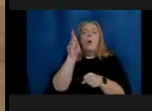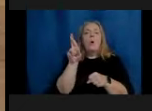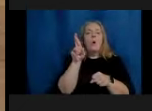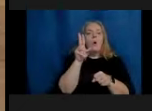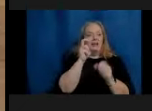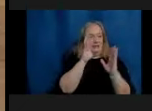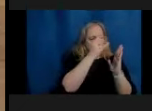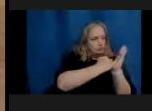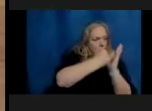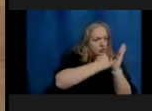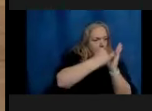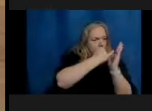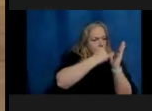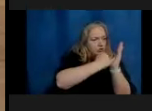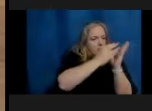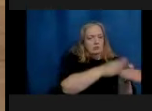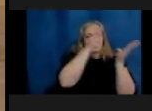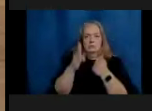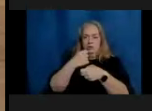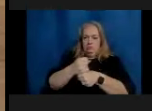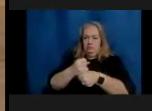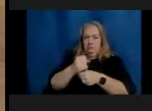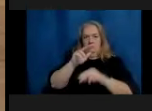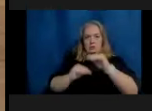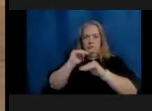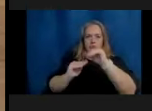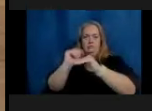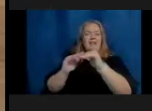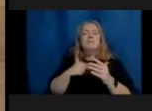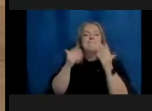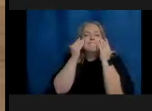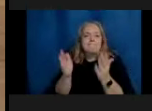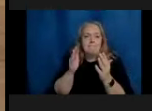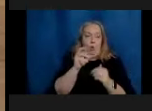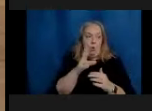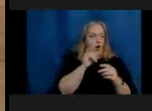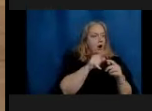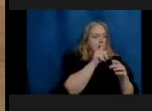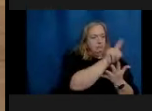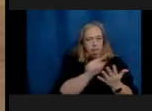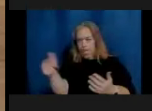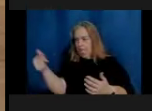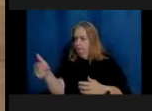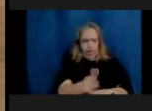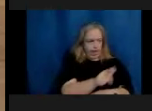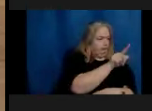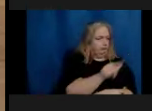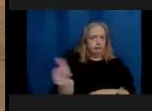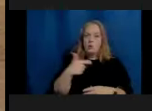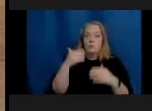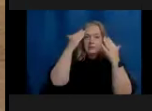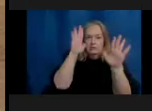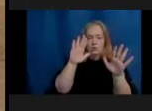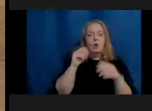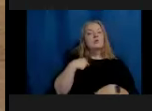that raises, but I think that's what part of what being a good artist does. I think a good artist, one, points at something, and two,